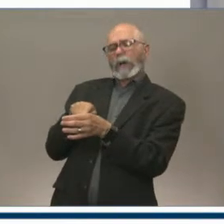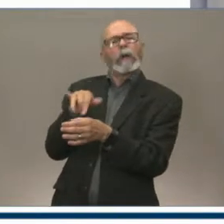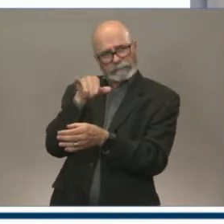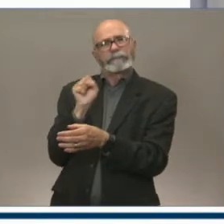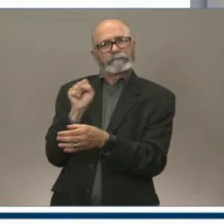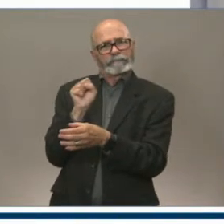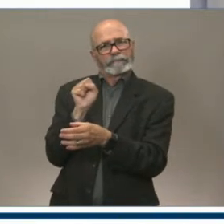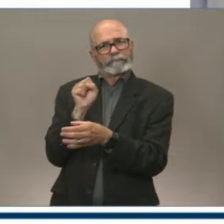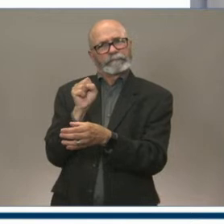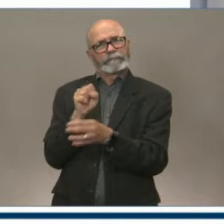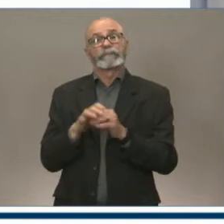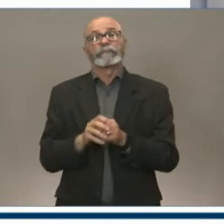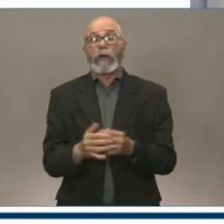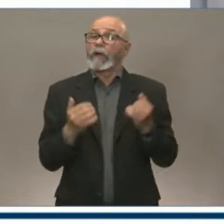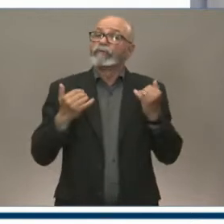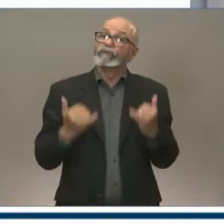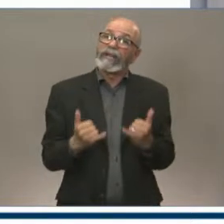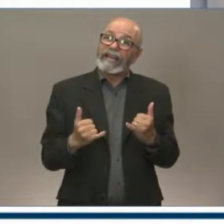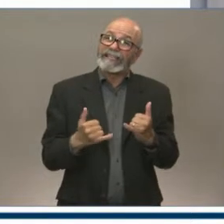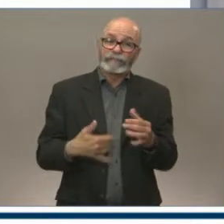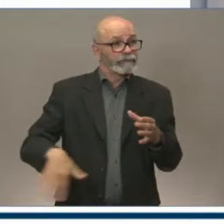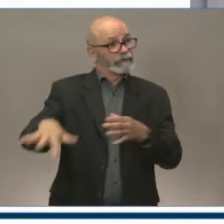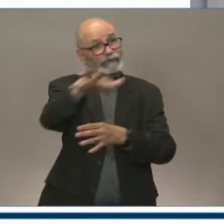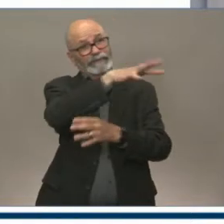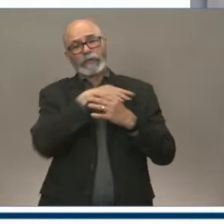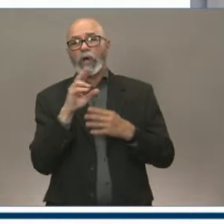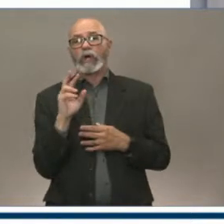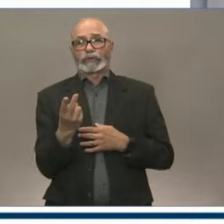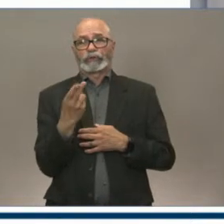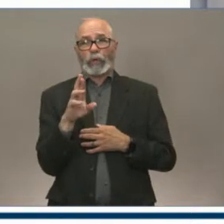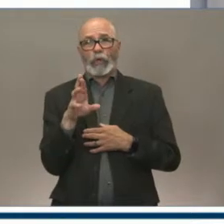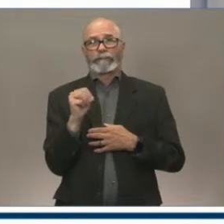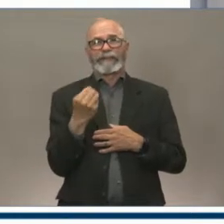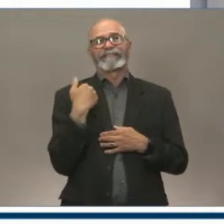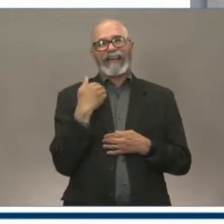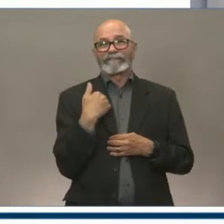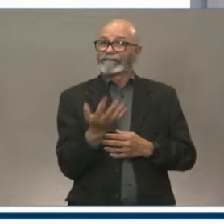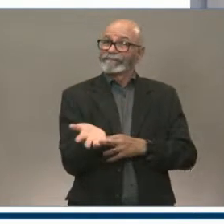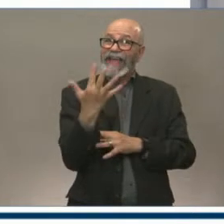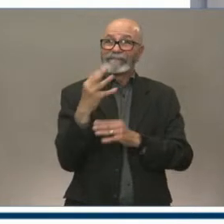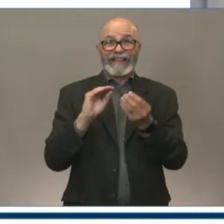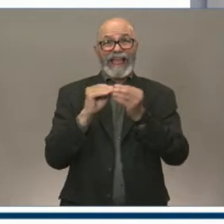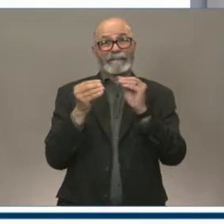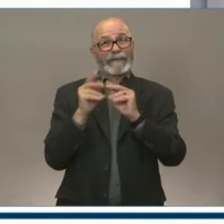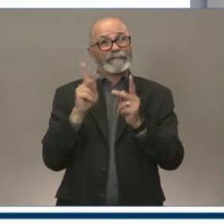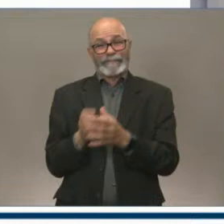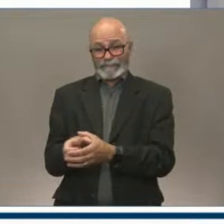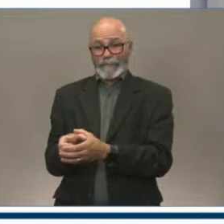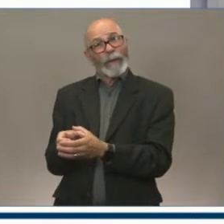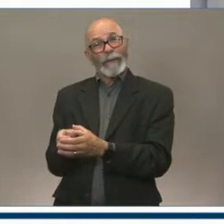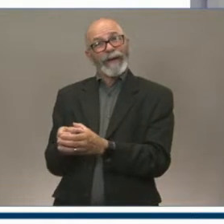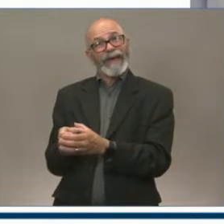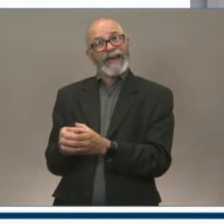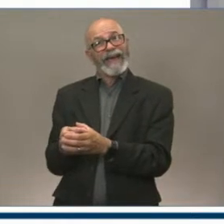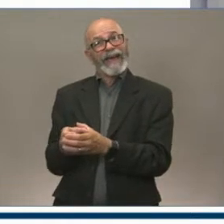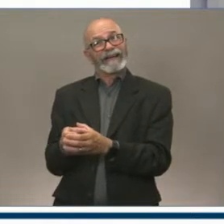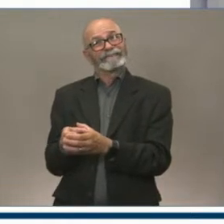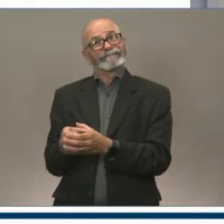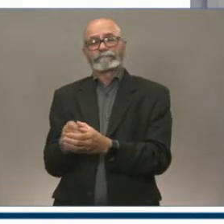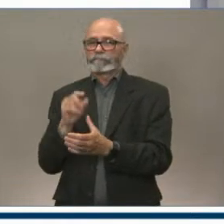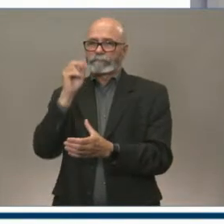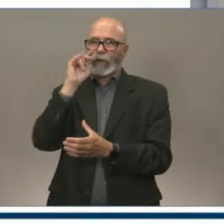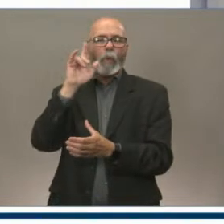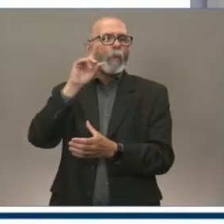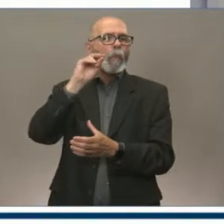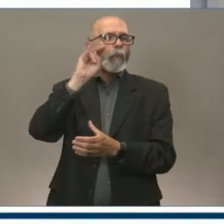Currently in HRM, you weren't able to gather for more than 5 people, but we are now extending that to limiting that to your household. And if you